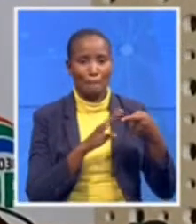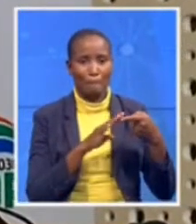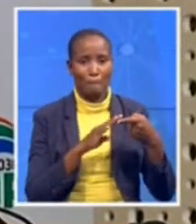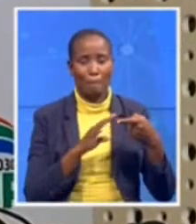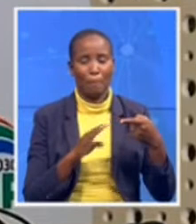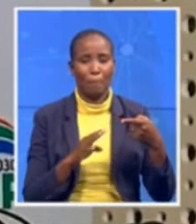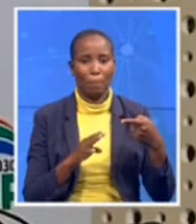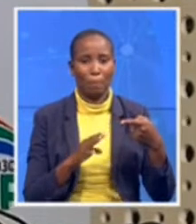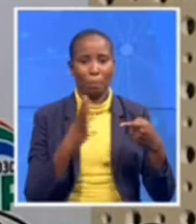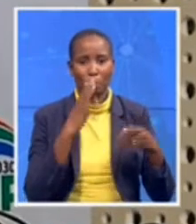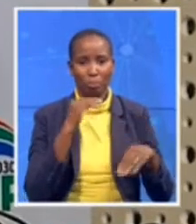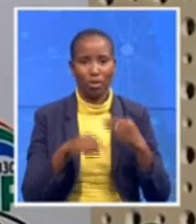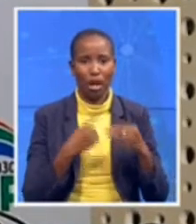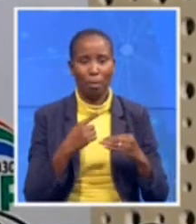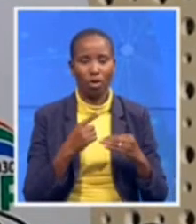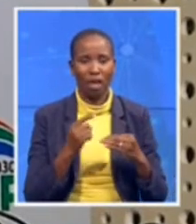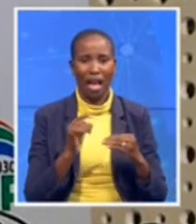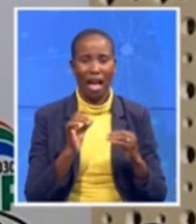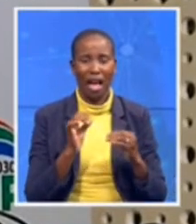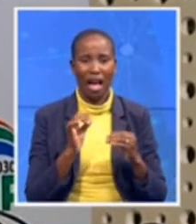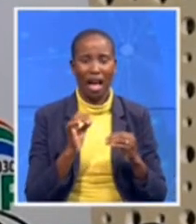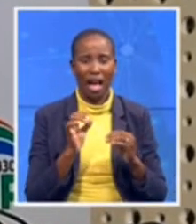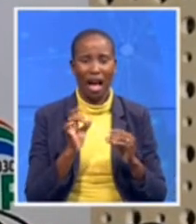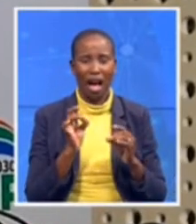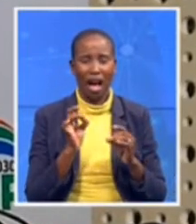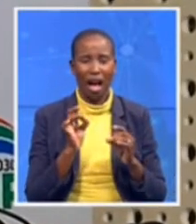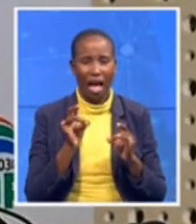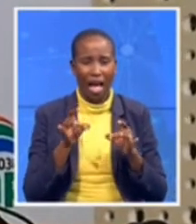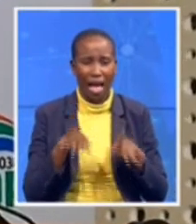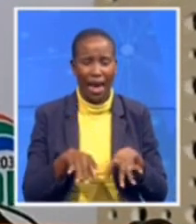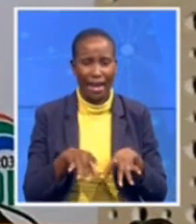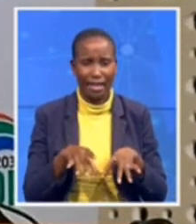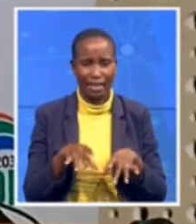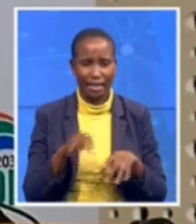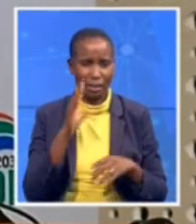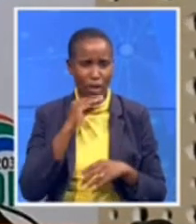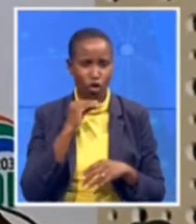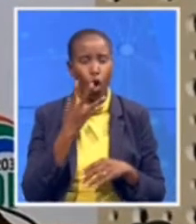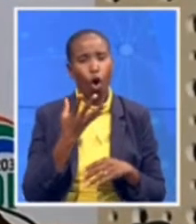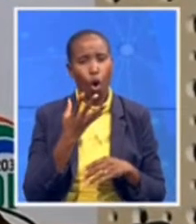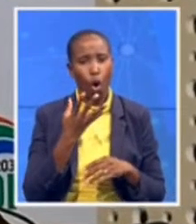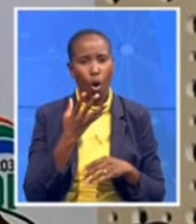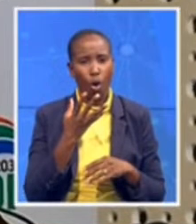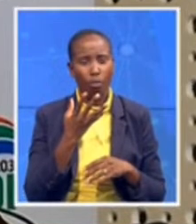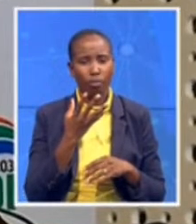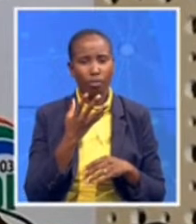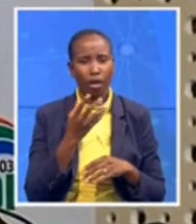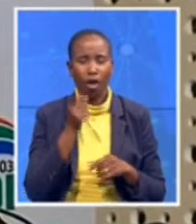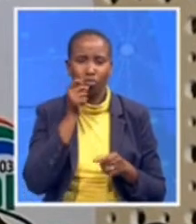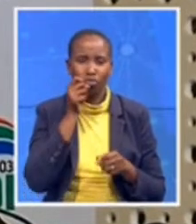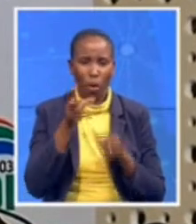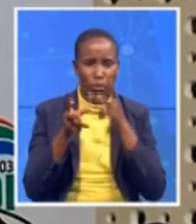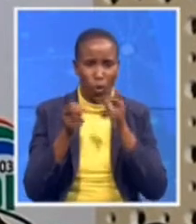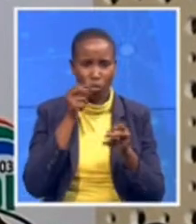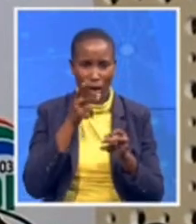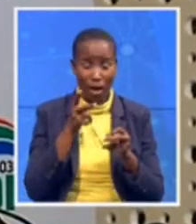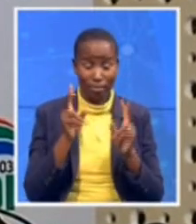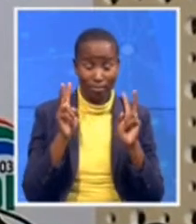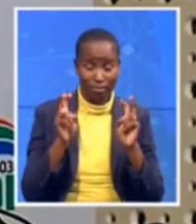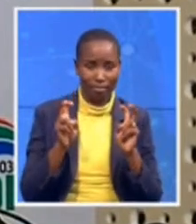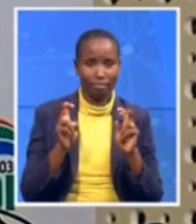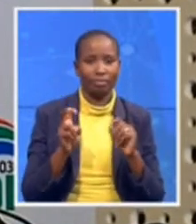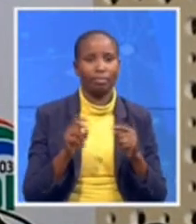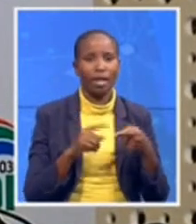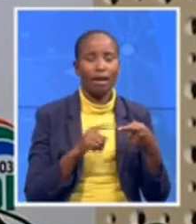right? The first thing that we need to indicate, beyond the fact that the Films and Publications Amendment Act has introduced a definition for hate speech,